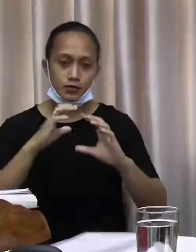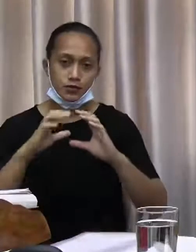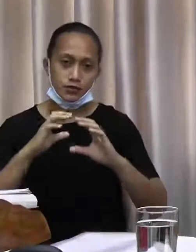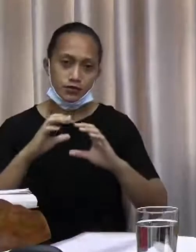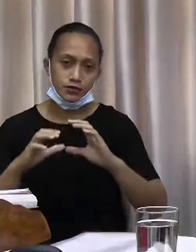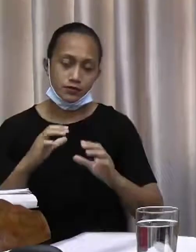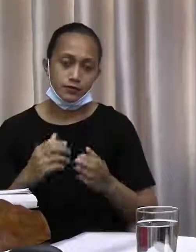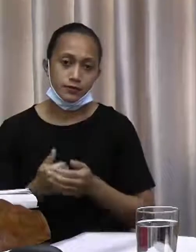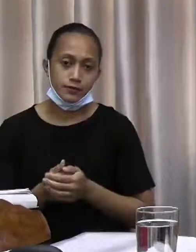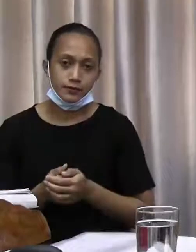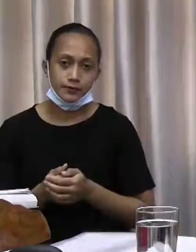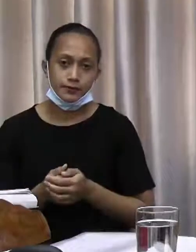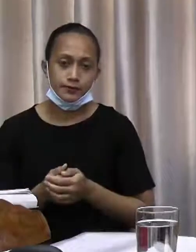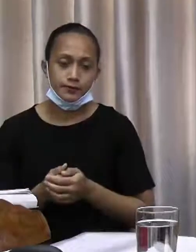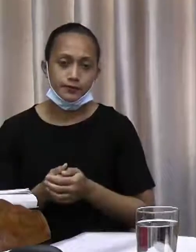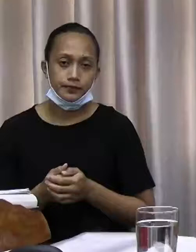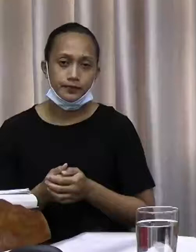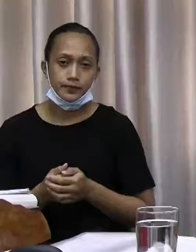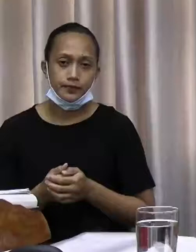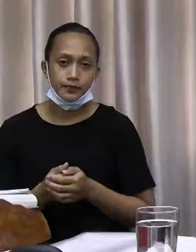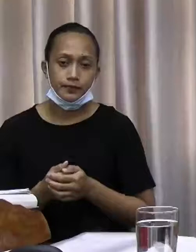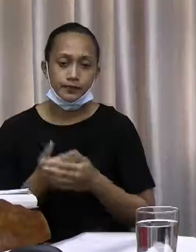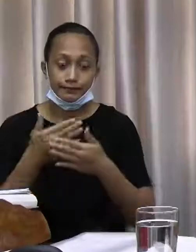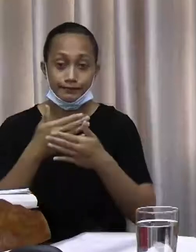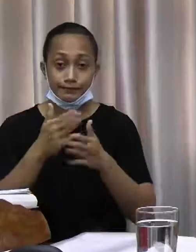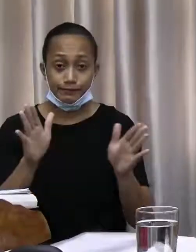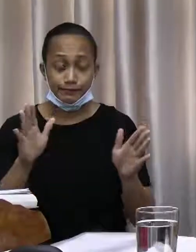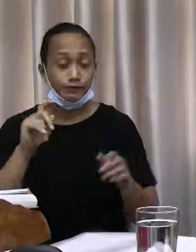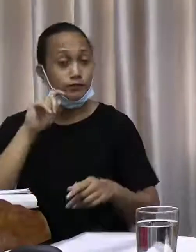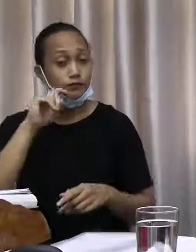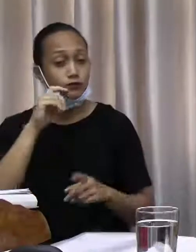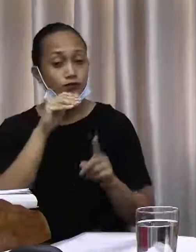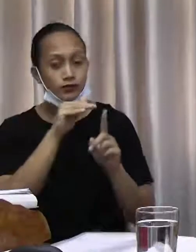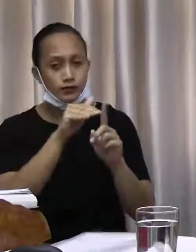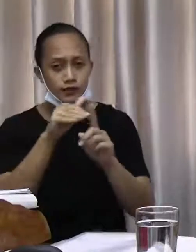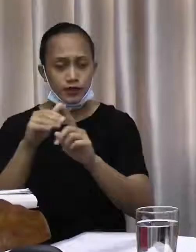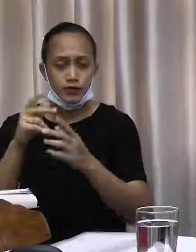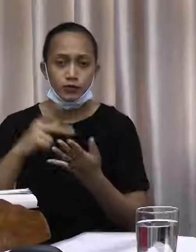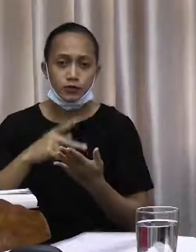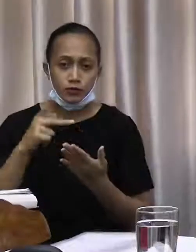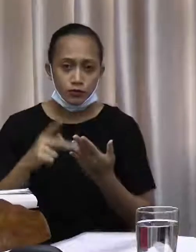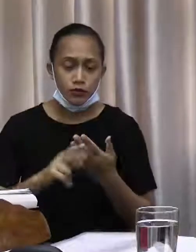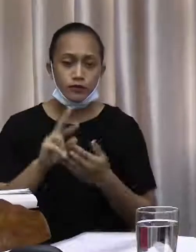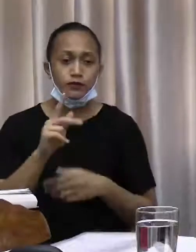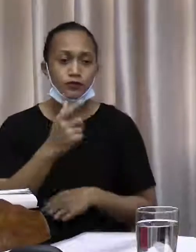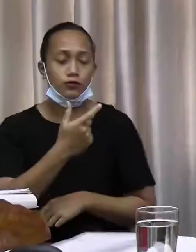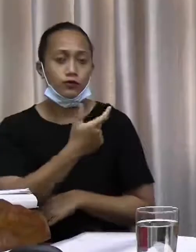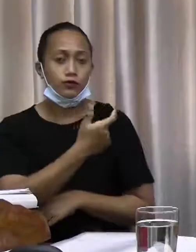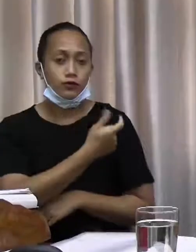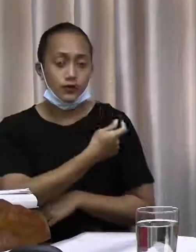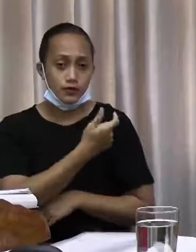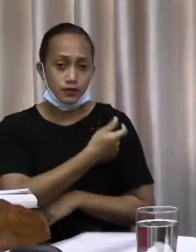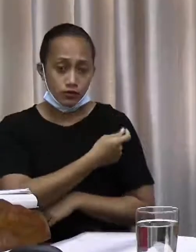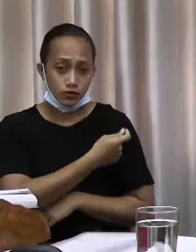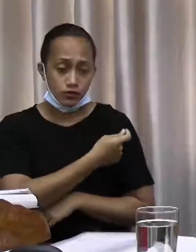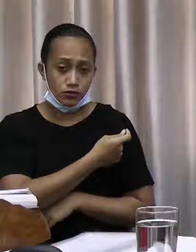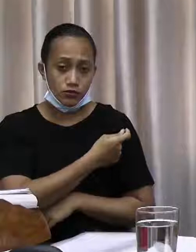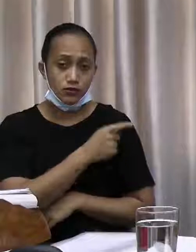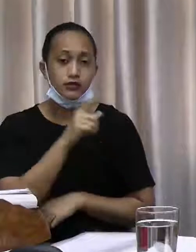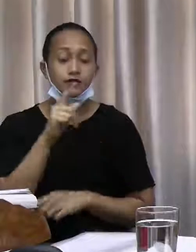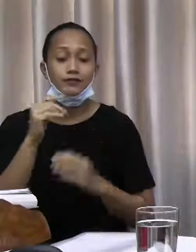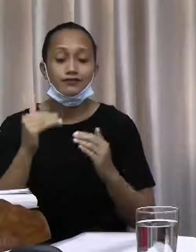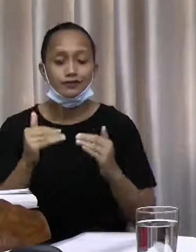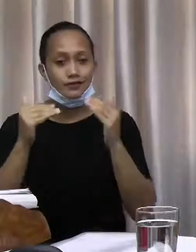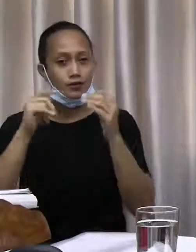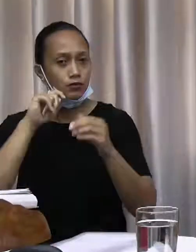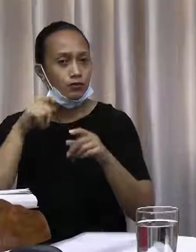channels. The public will be advised of the programs for the vaccination rollout and the steps to